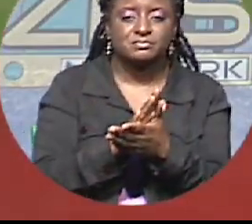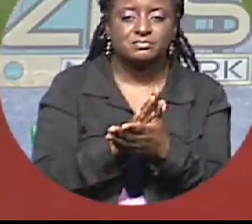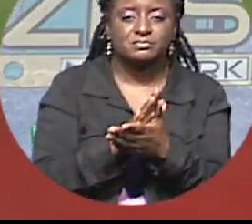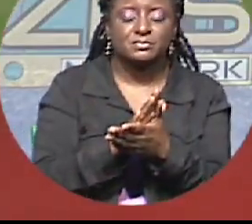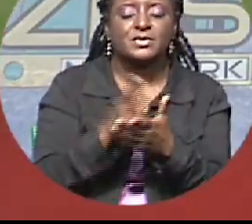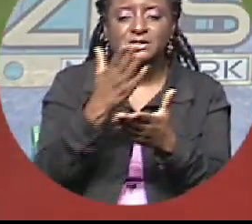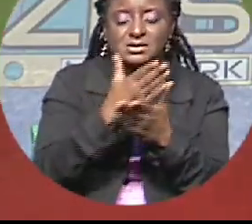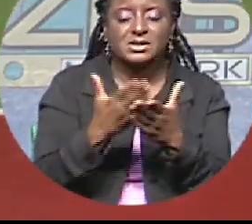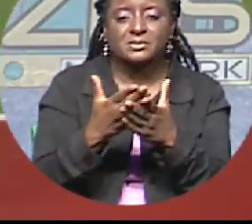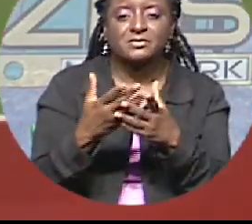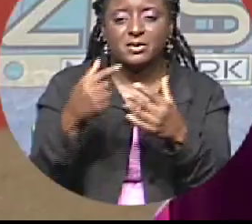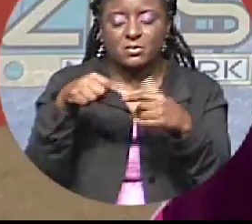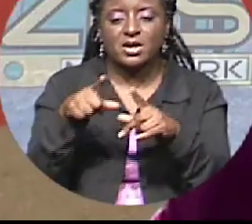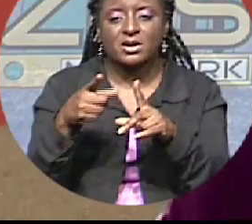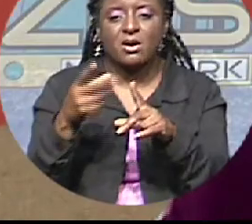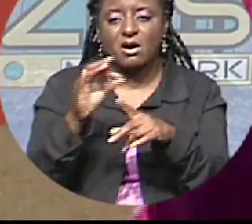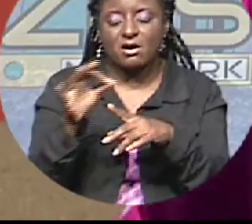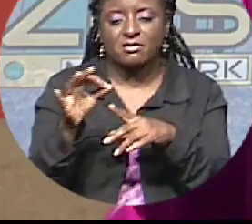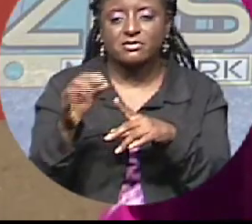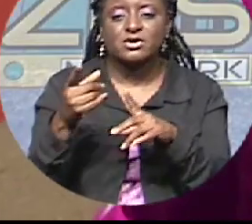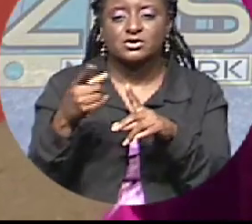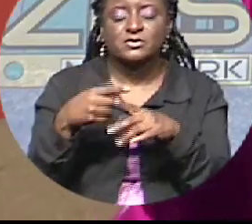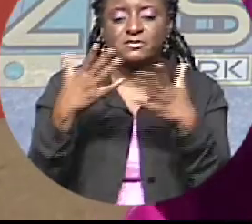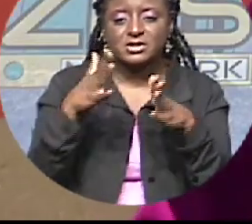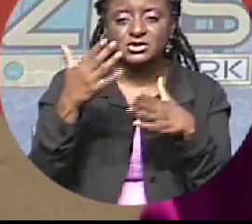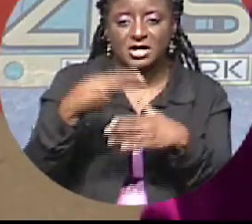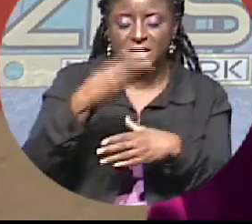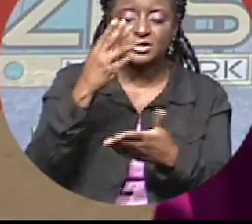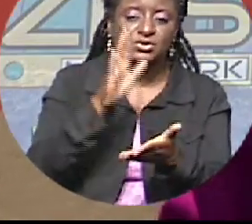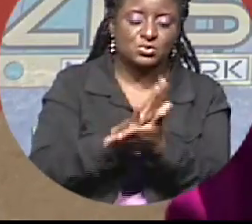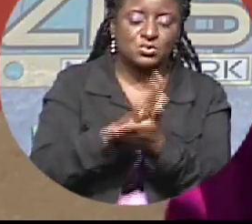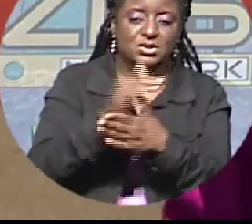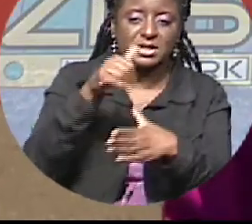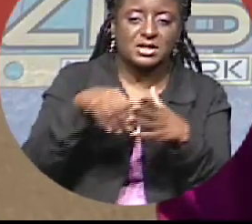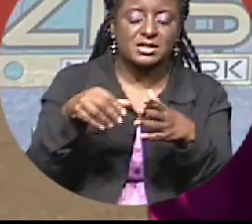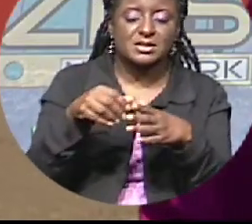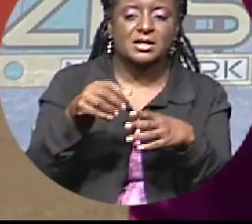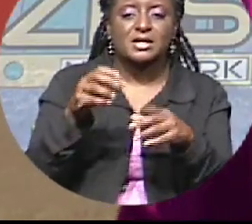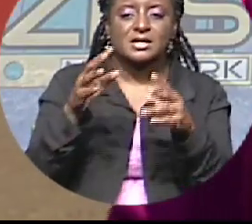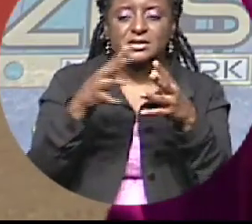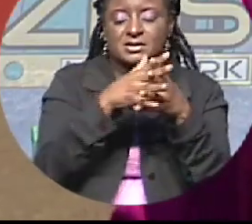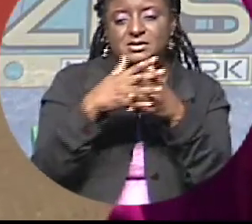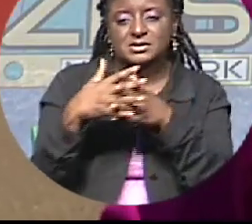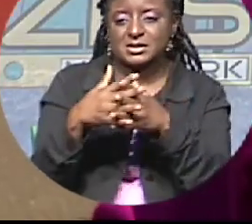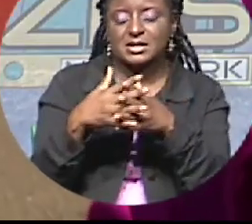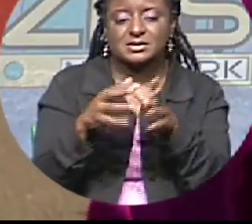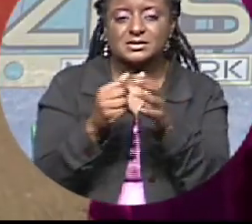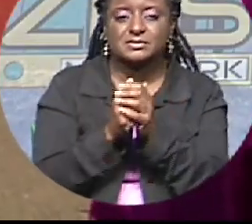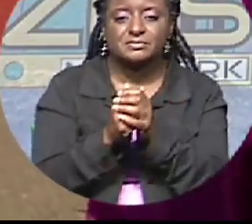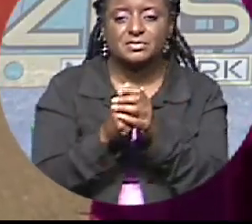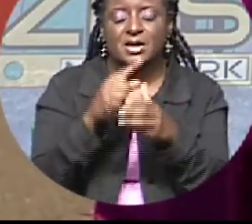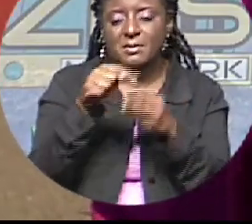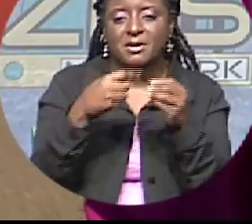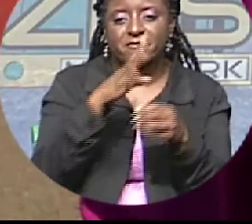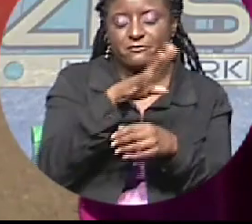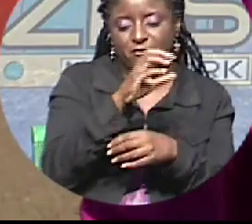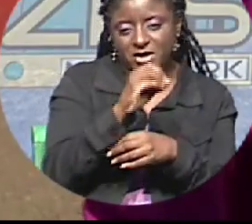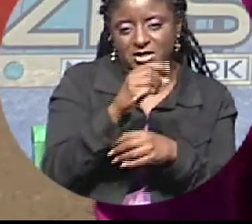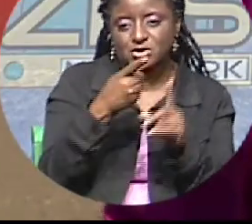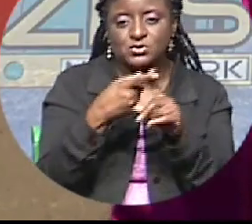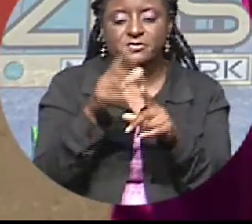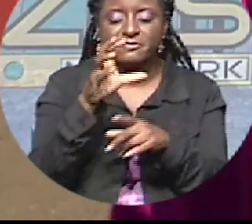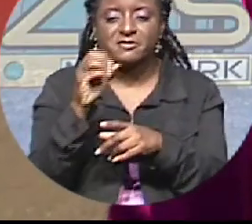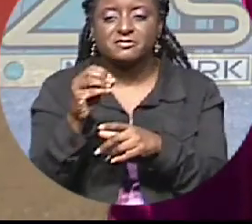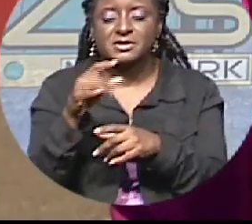careers in the States and in Canada. We have basketball and track. It's been going very well. We average about 40 to 50 kids every day. We